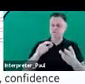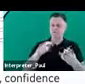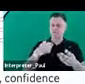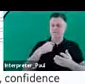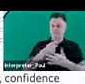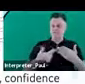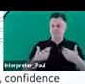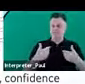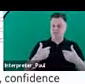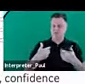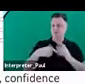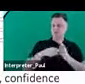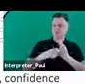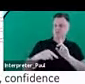disability,